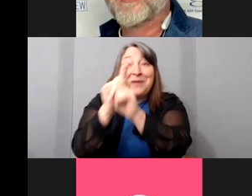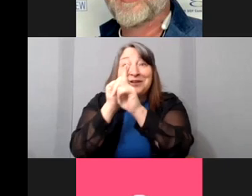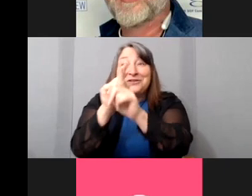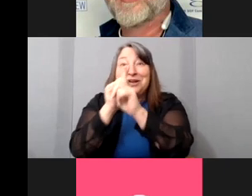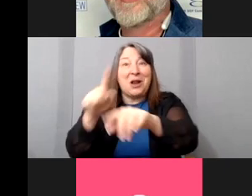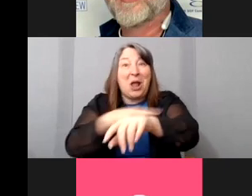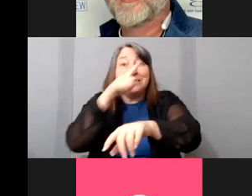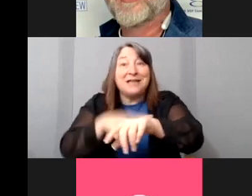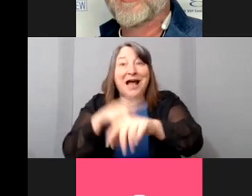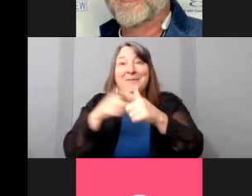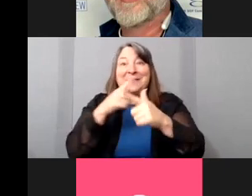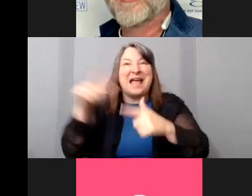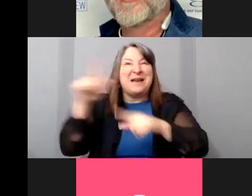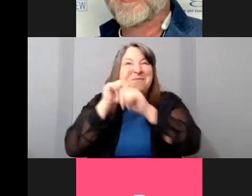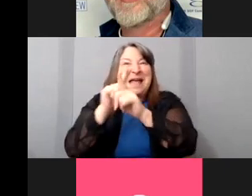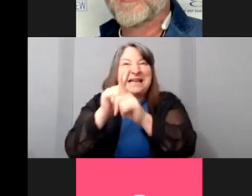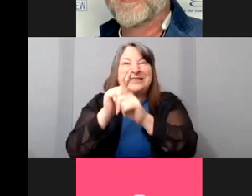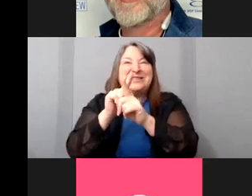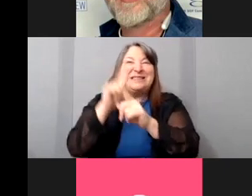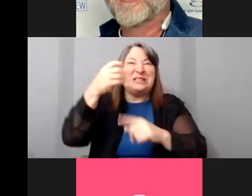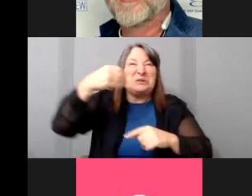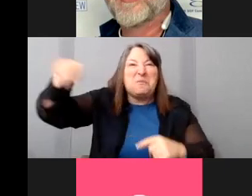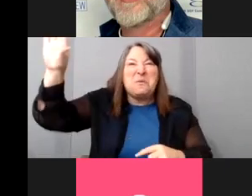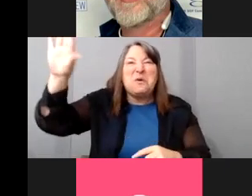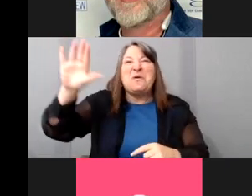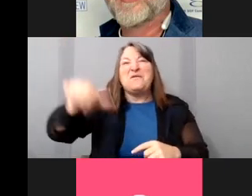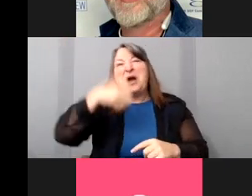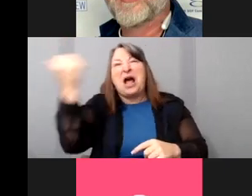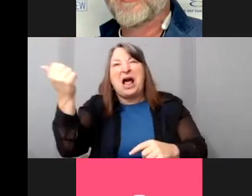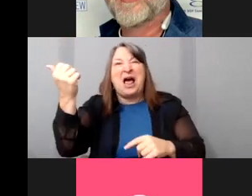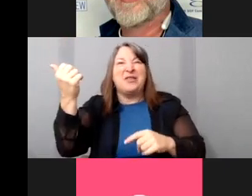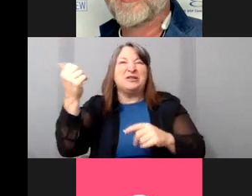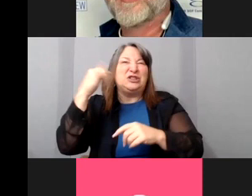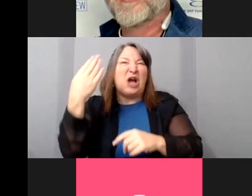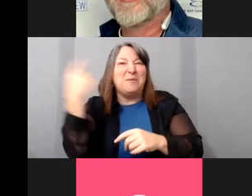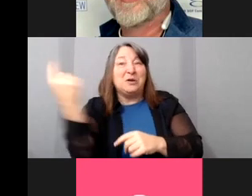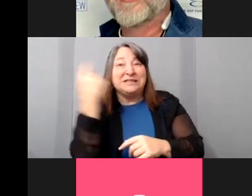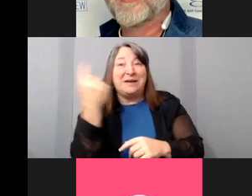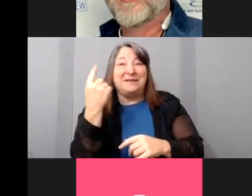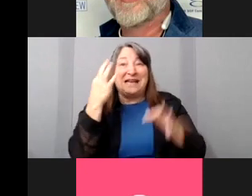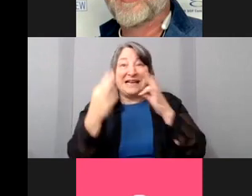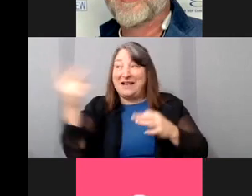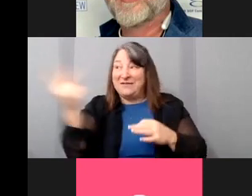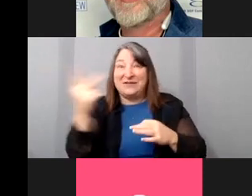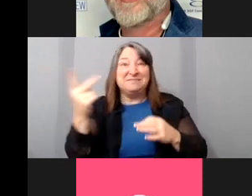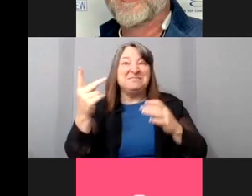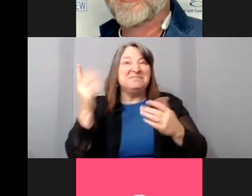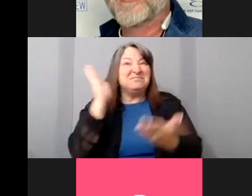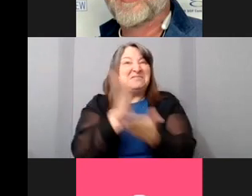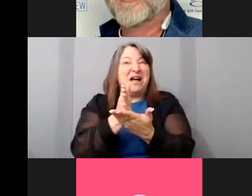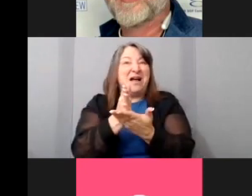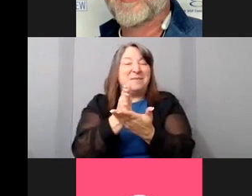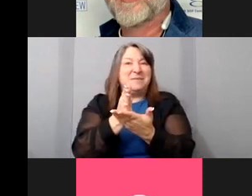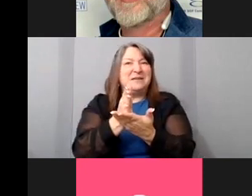a job in another city and has to move away. And if that goodbye gets kind of botched, I think it can be very hard for young people